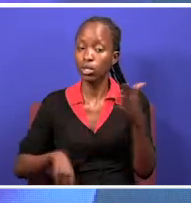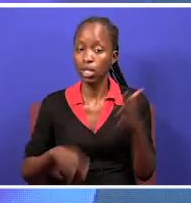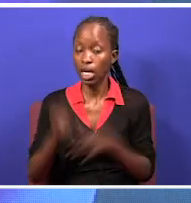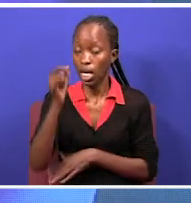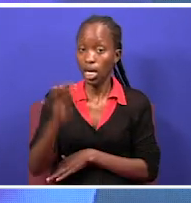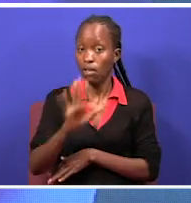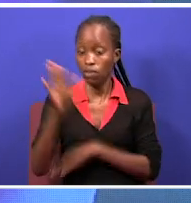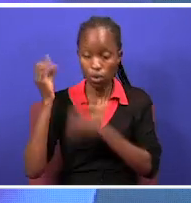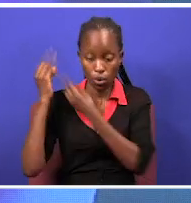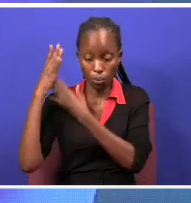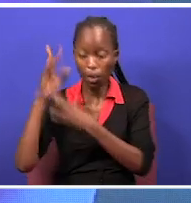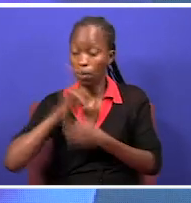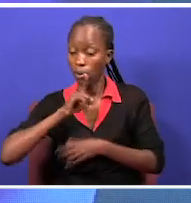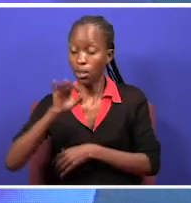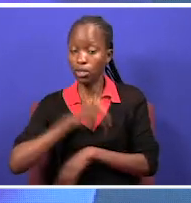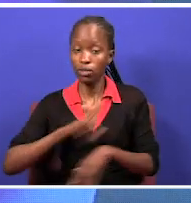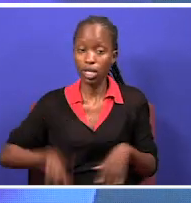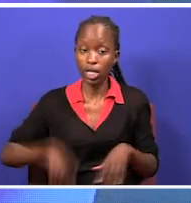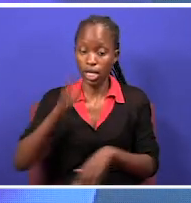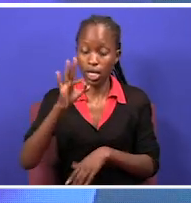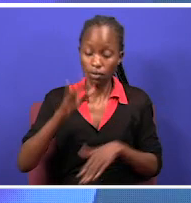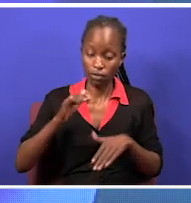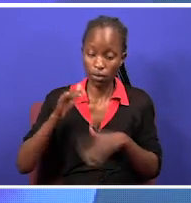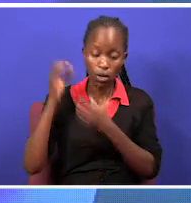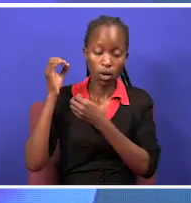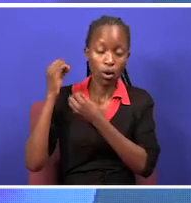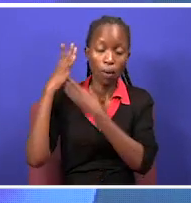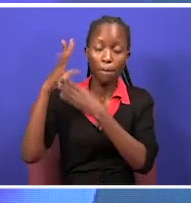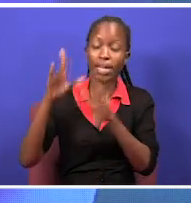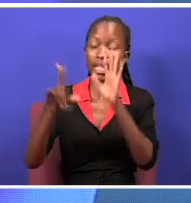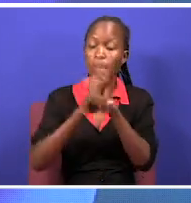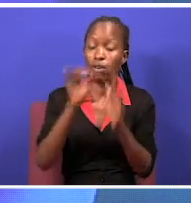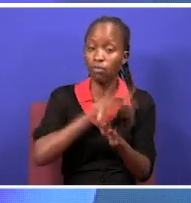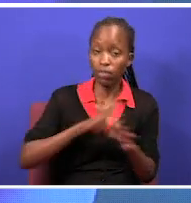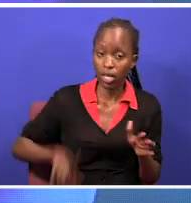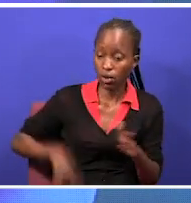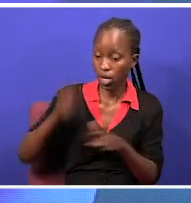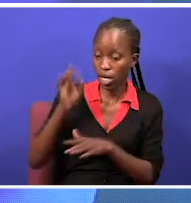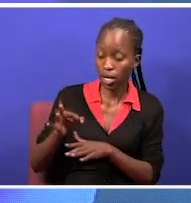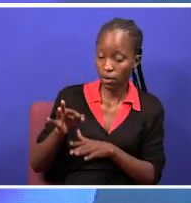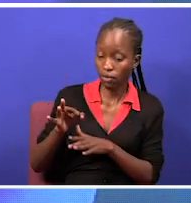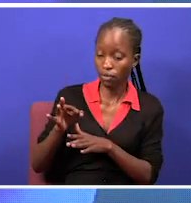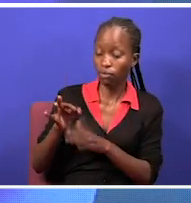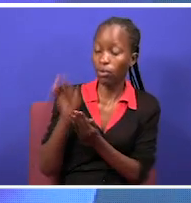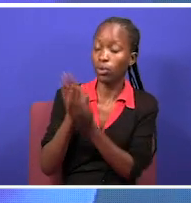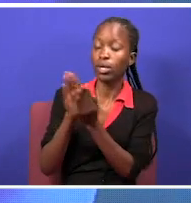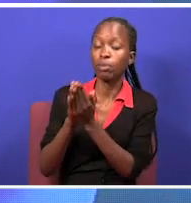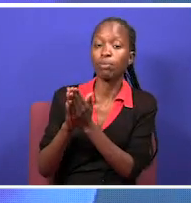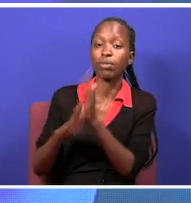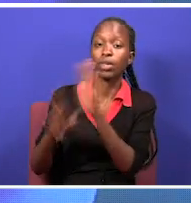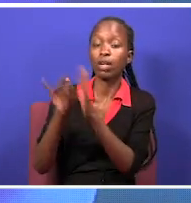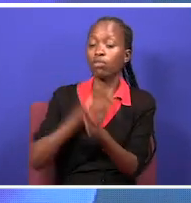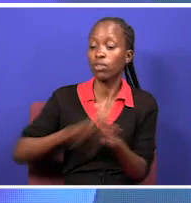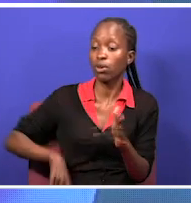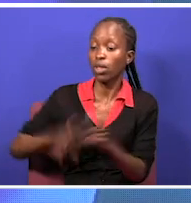you obey my commands, if you follow my decrees, if you observe my laws, I will give